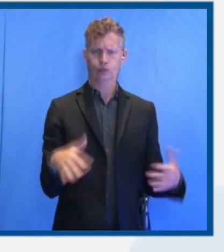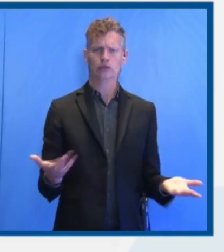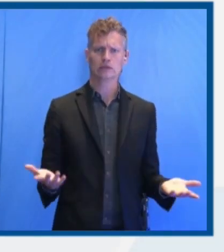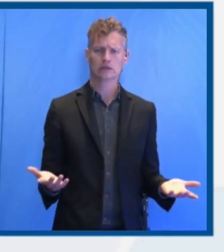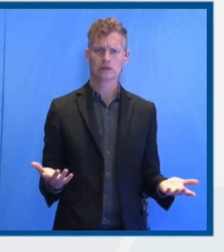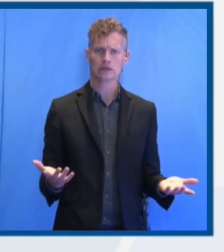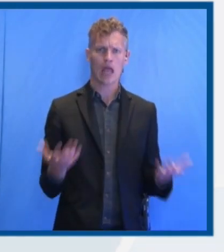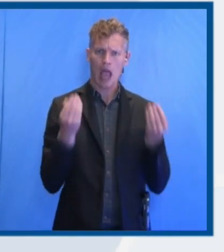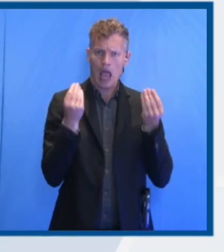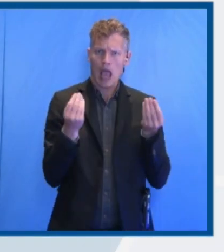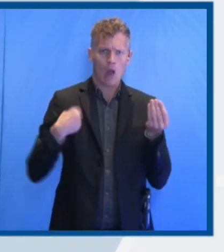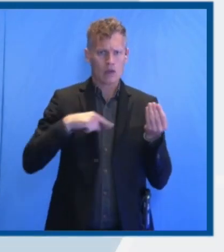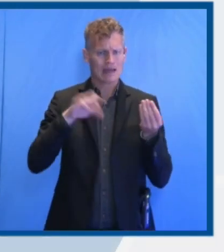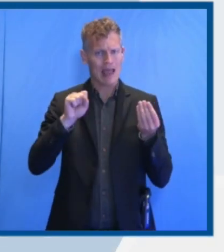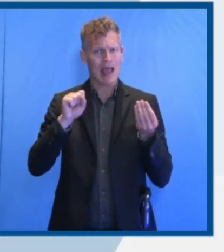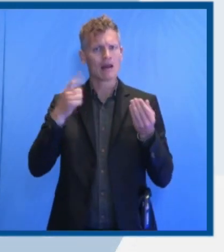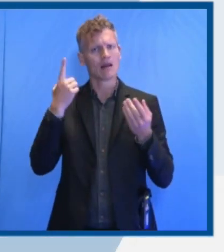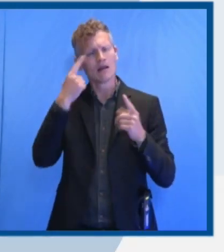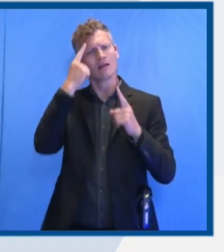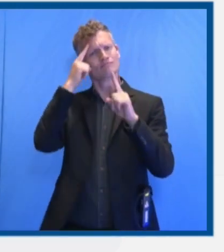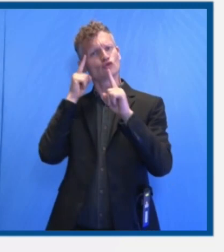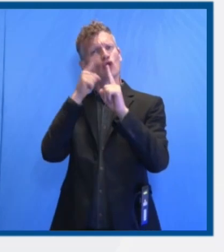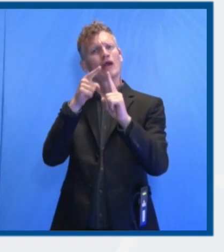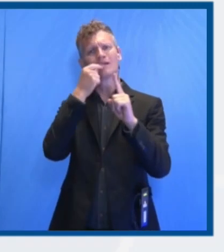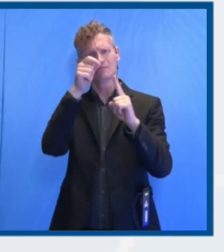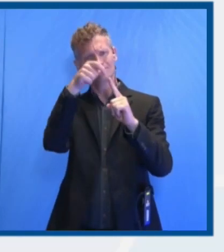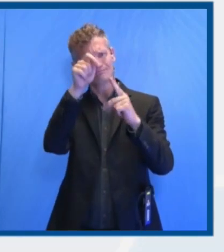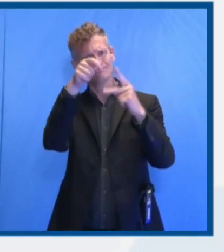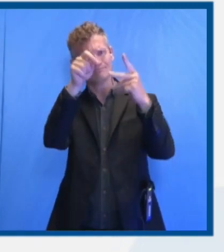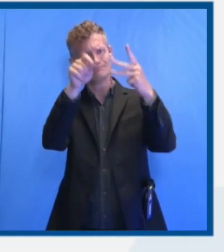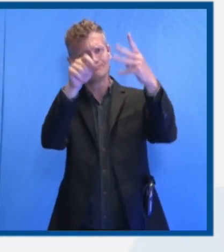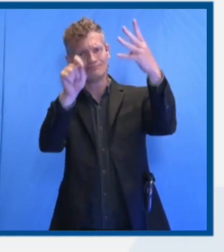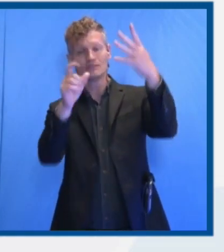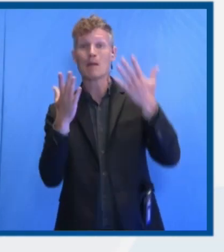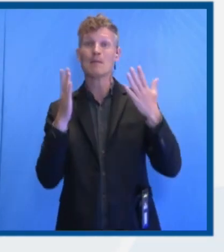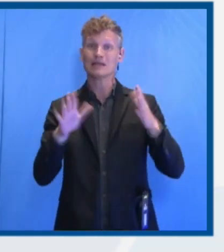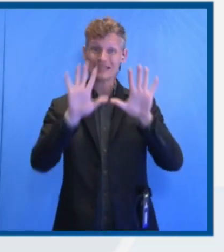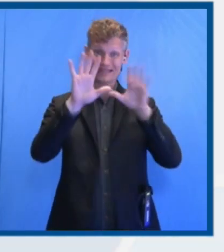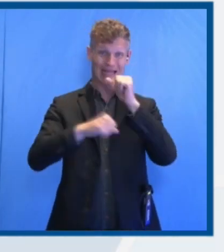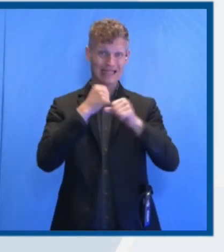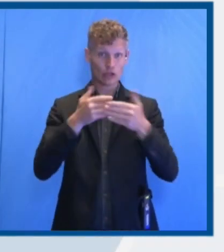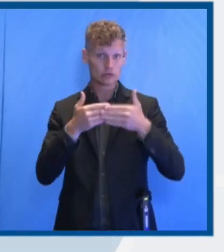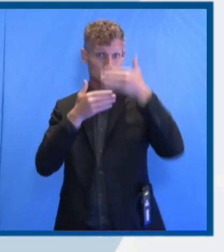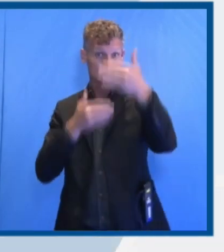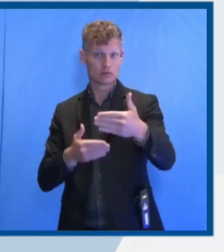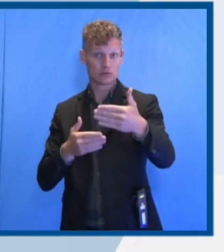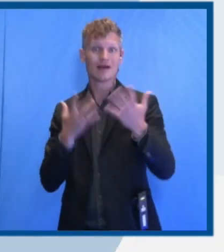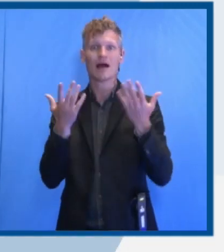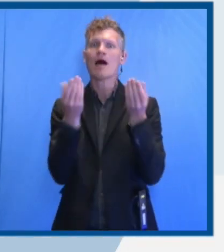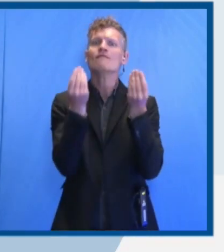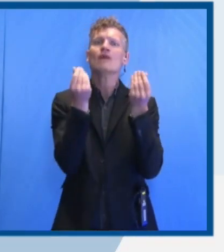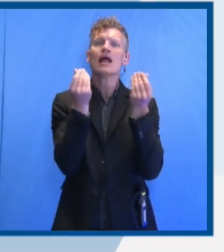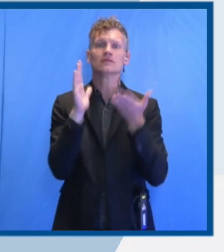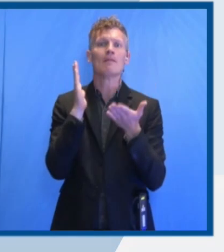targets, we have to have investments that need to triple over the next 10 years. Unfortunately,